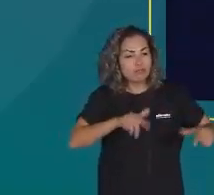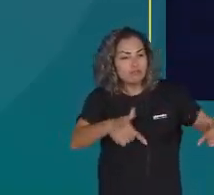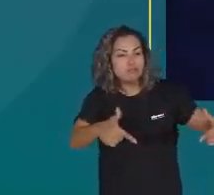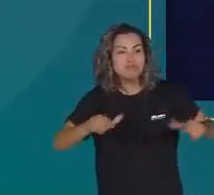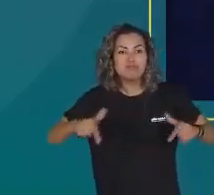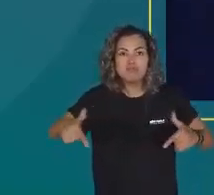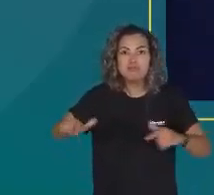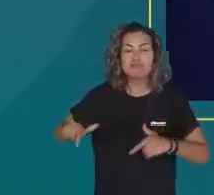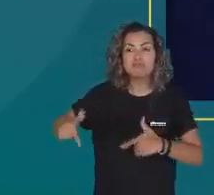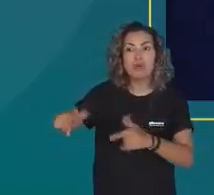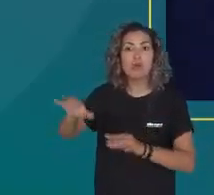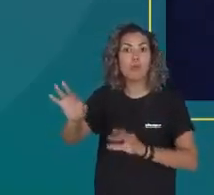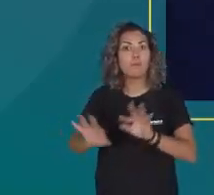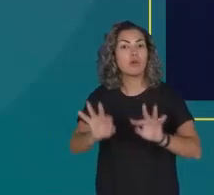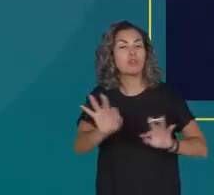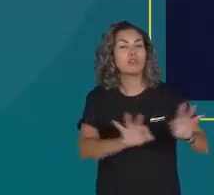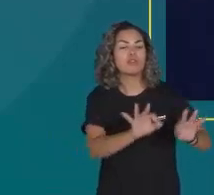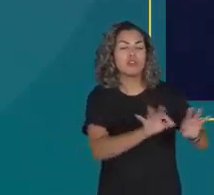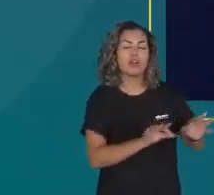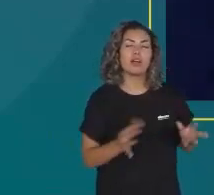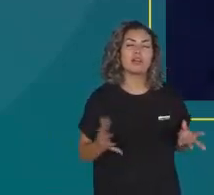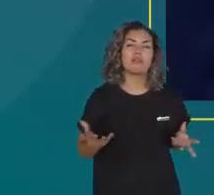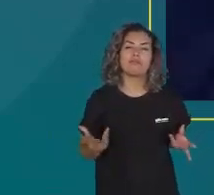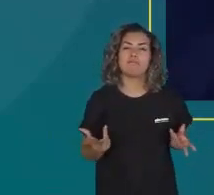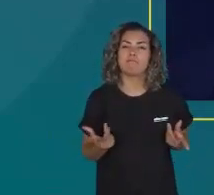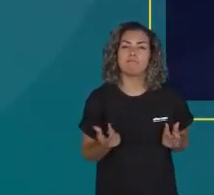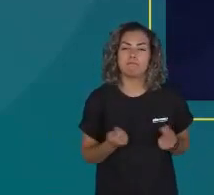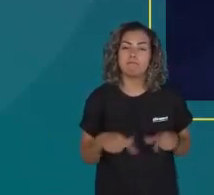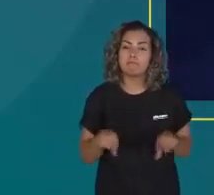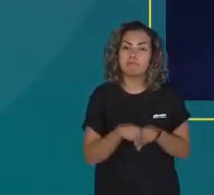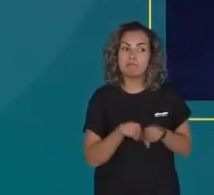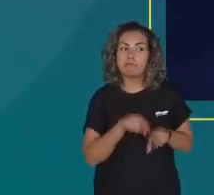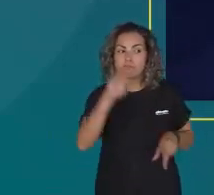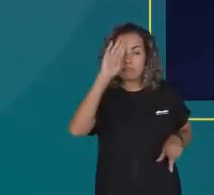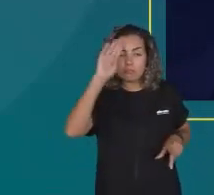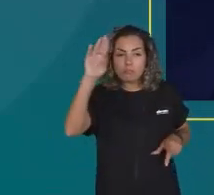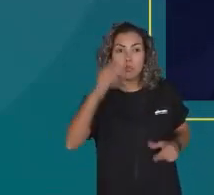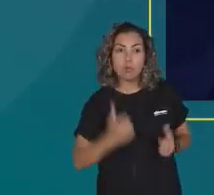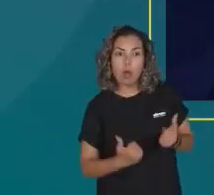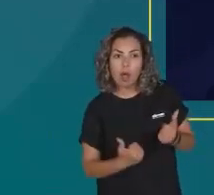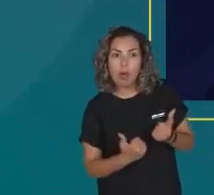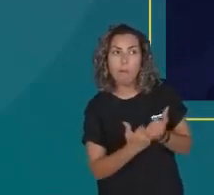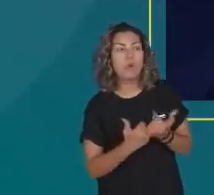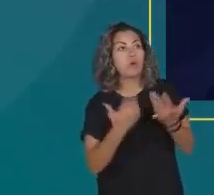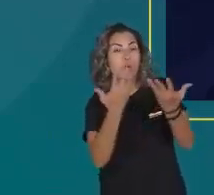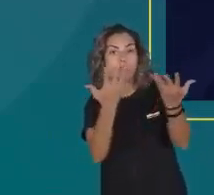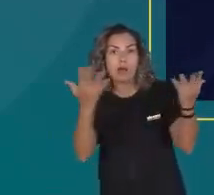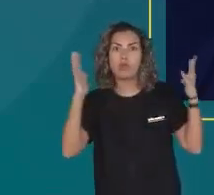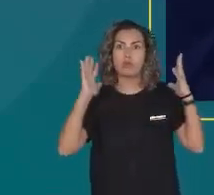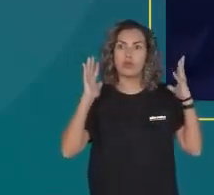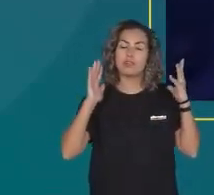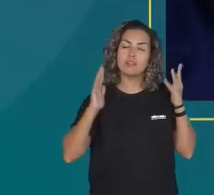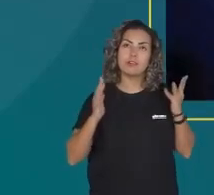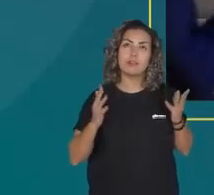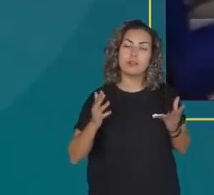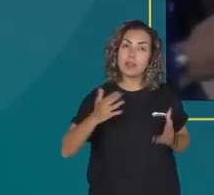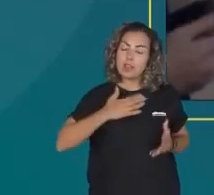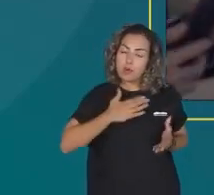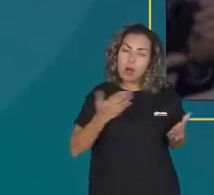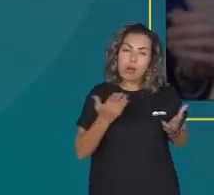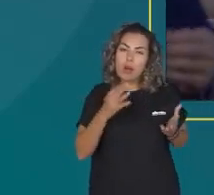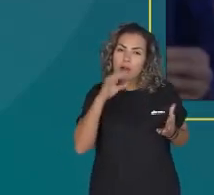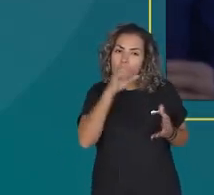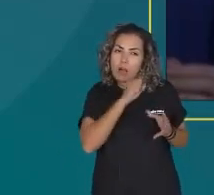of different activities on nature-based solutions they have to address. And specifically, I just wanted to make a short story because I was